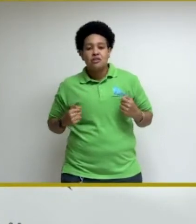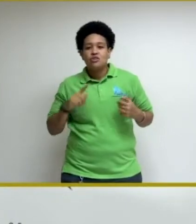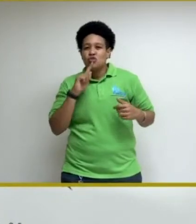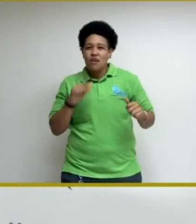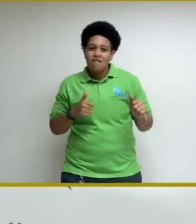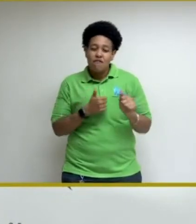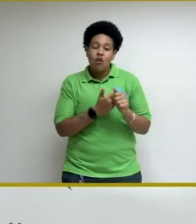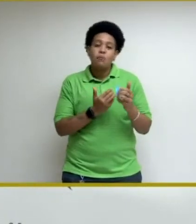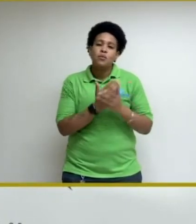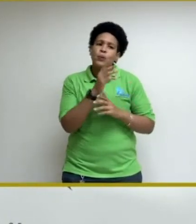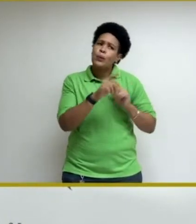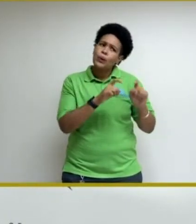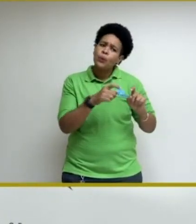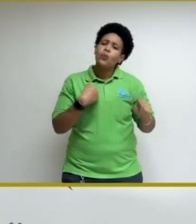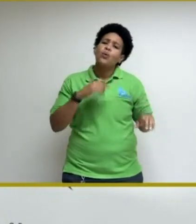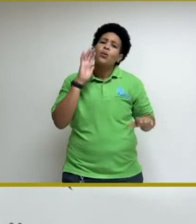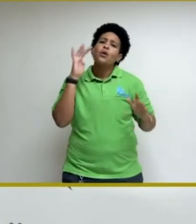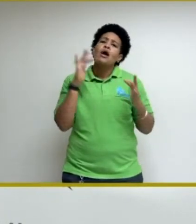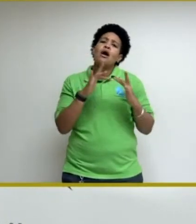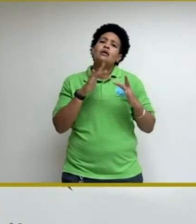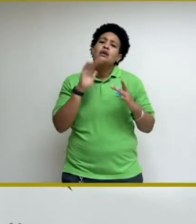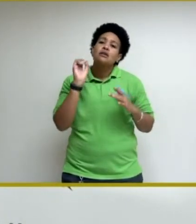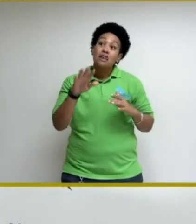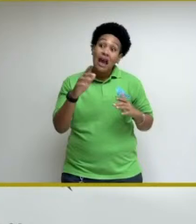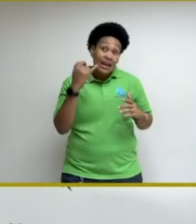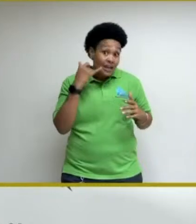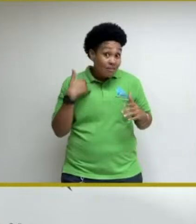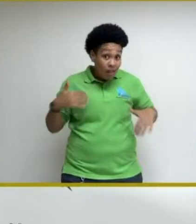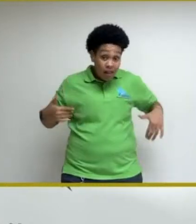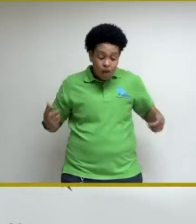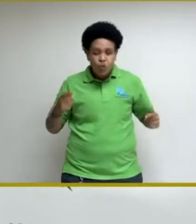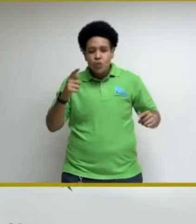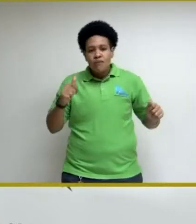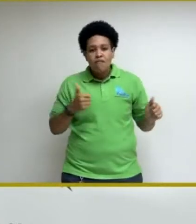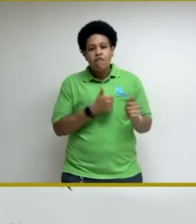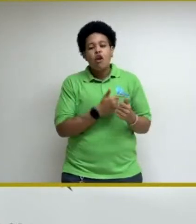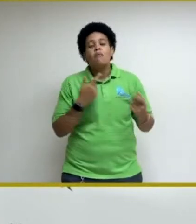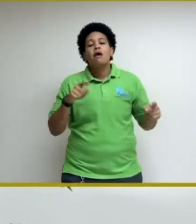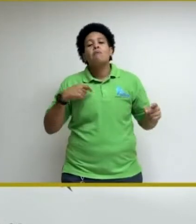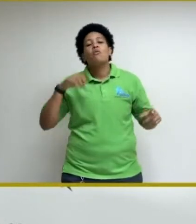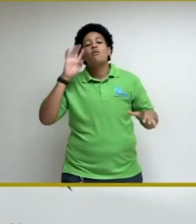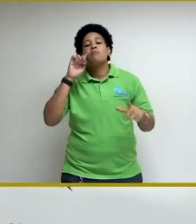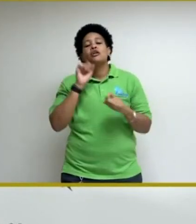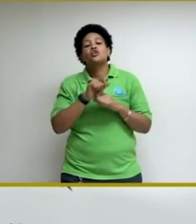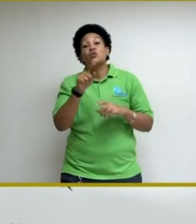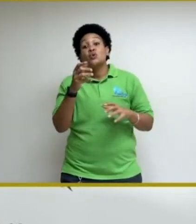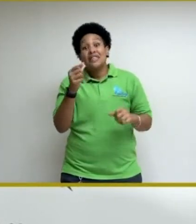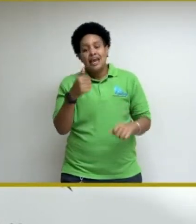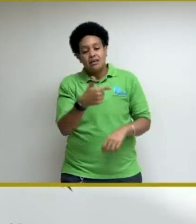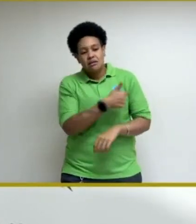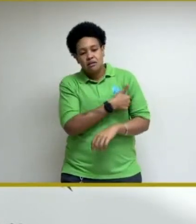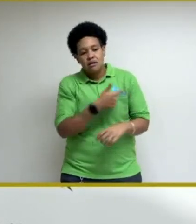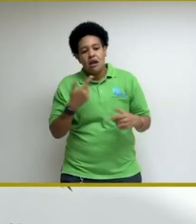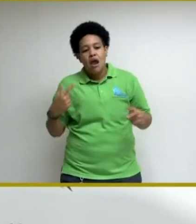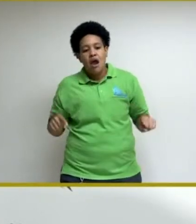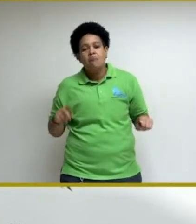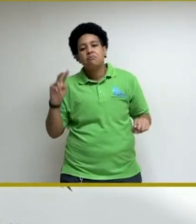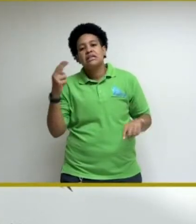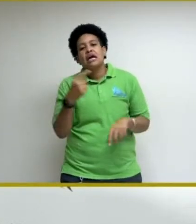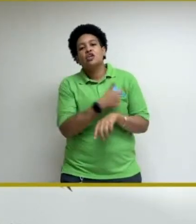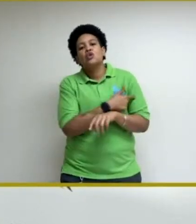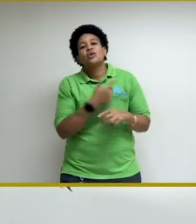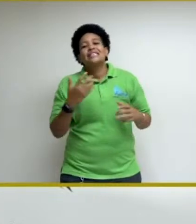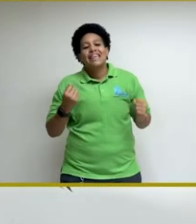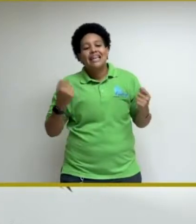up, do the inquiries, we will make contact. If we don't, you follow up, and we will ensure that you get your second